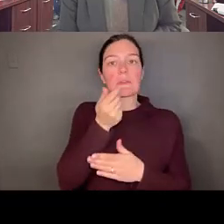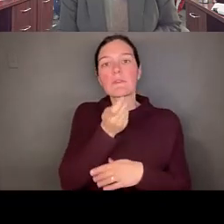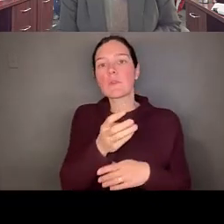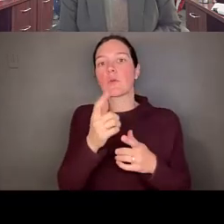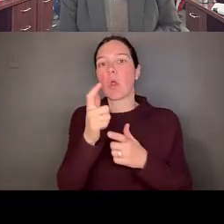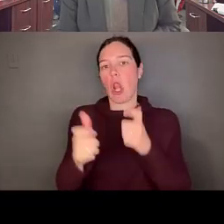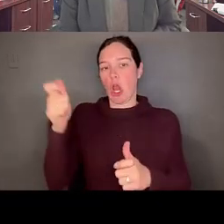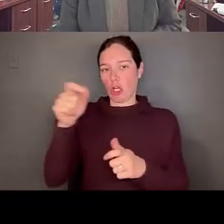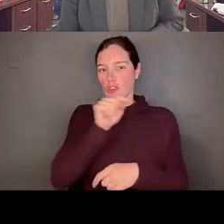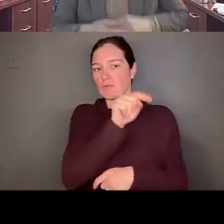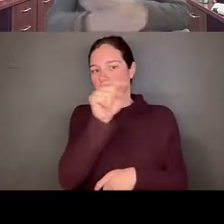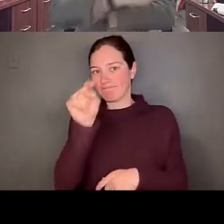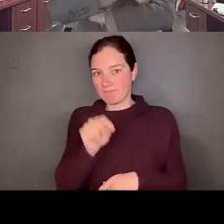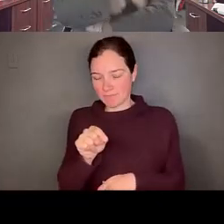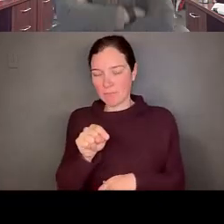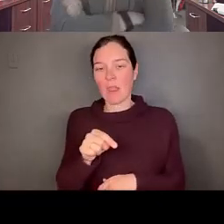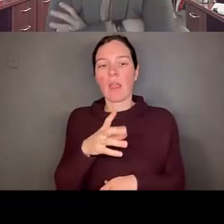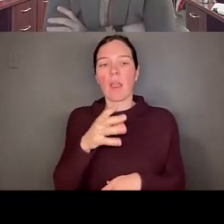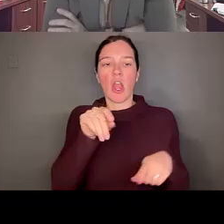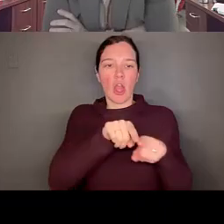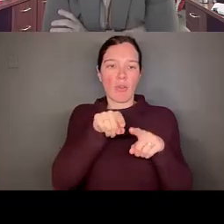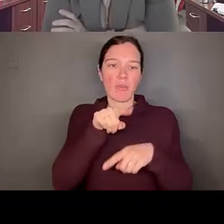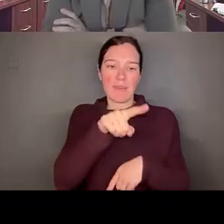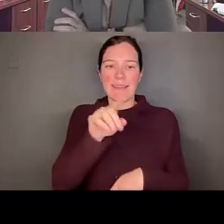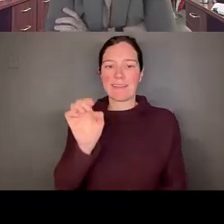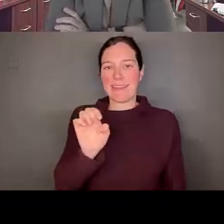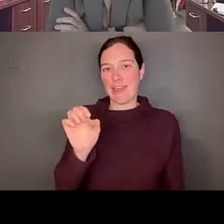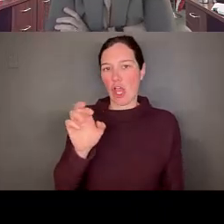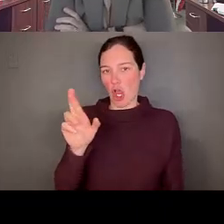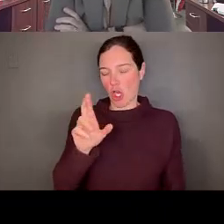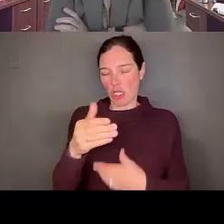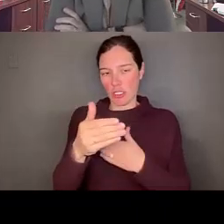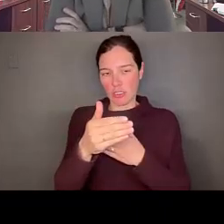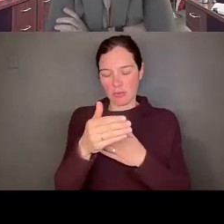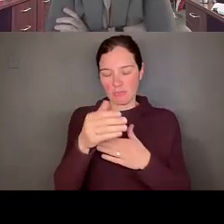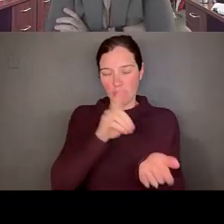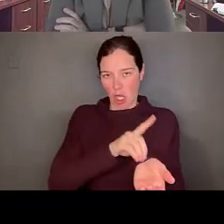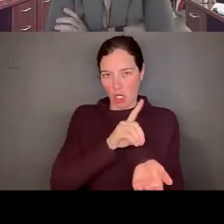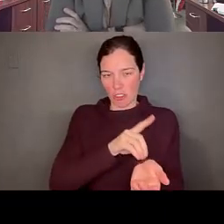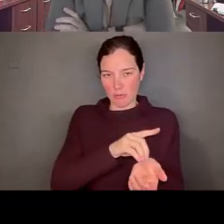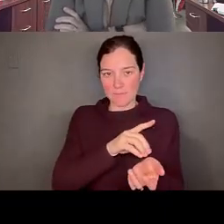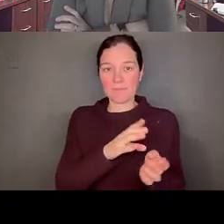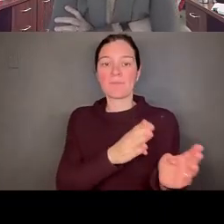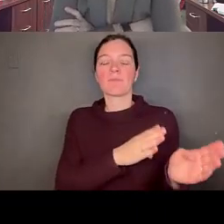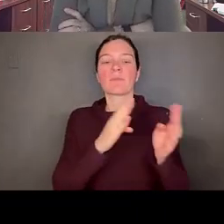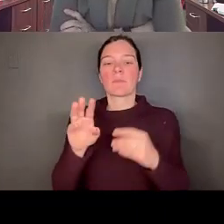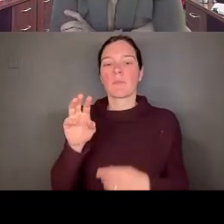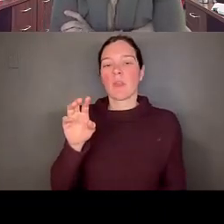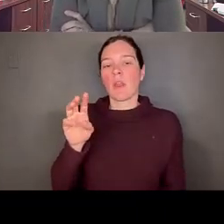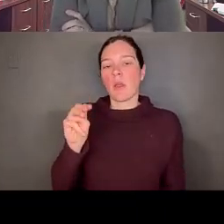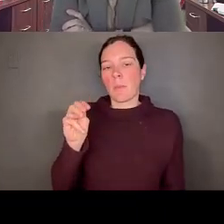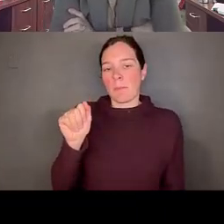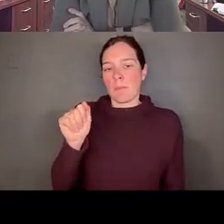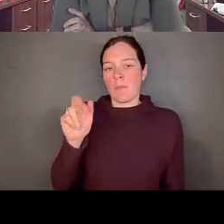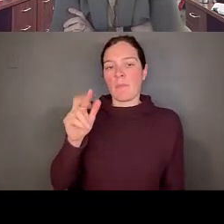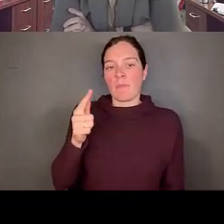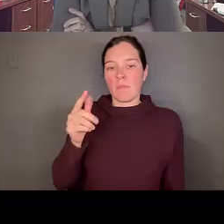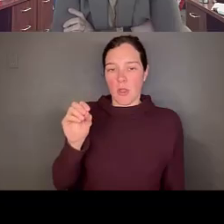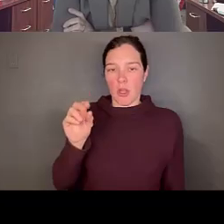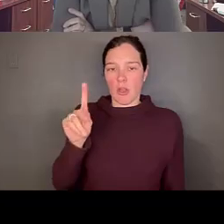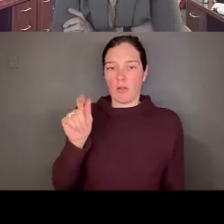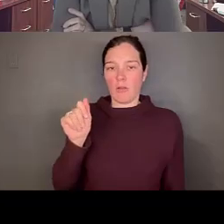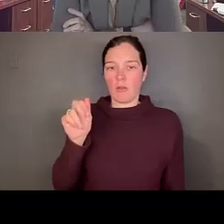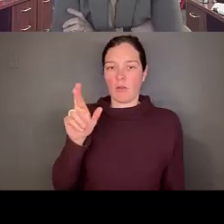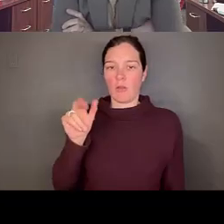And Dr. Rob Visser is also a emergency room doc, so CEO of Boulder Community Health. Margot Karsten is the